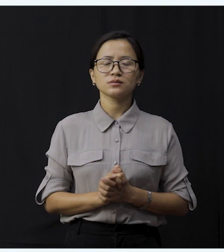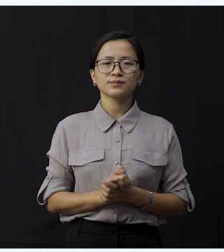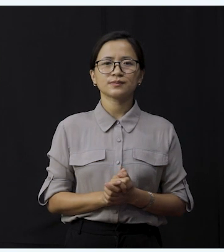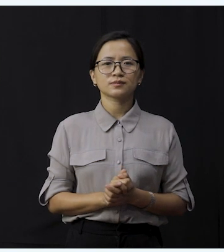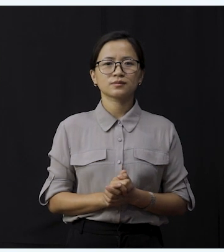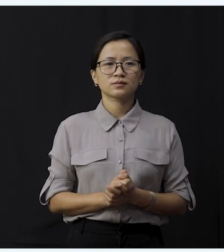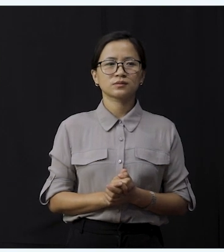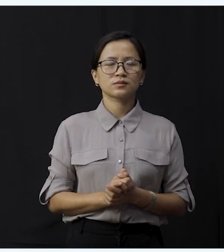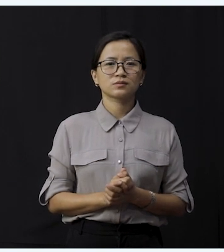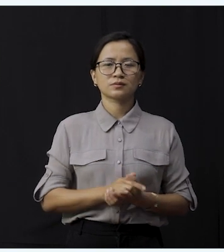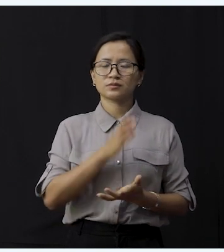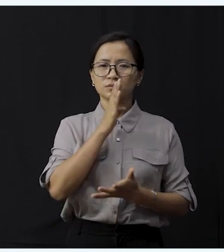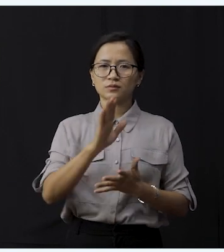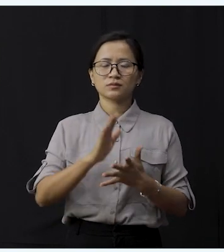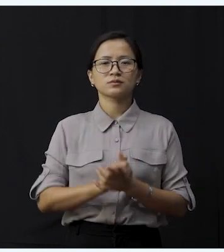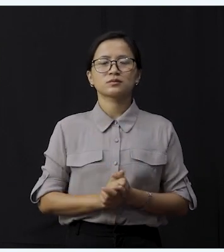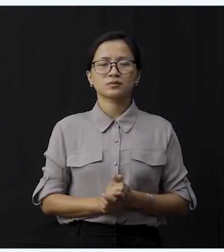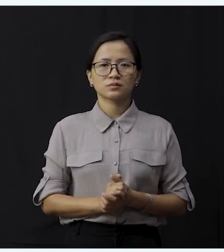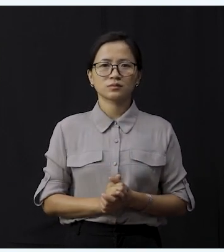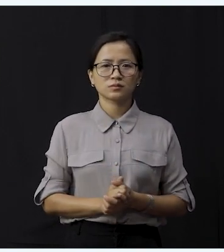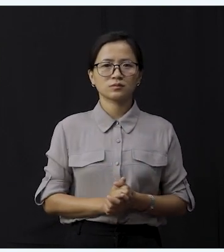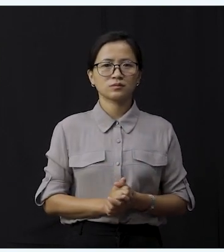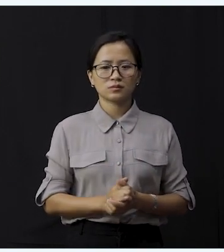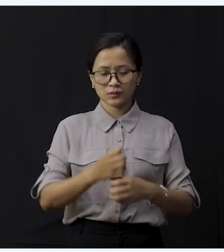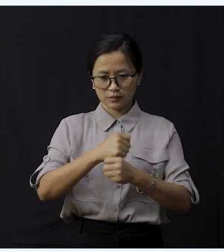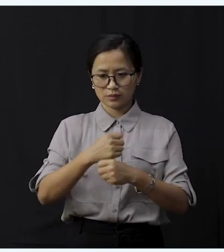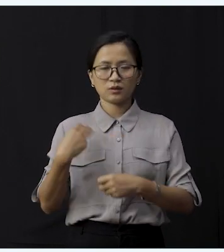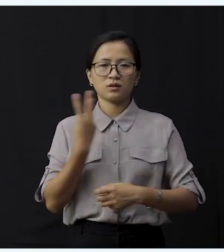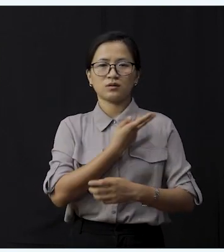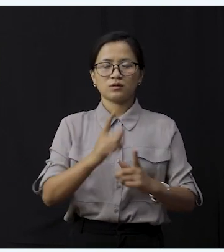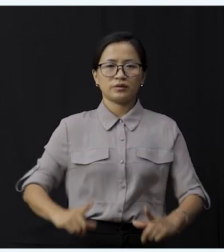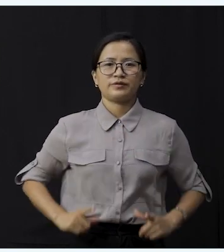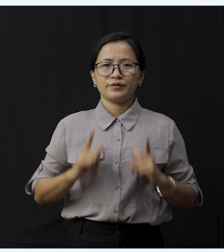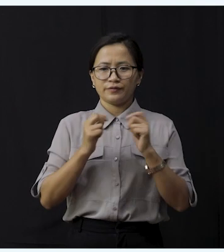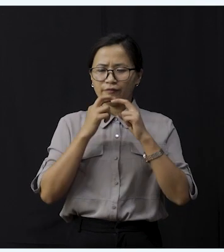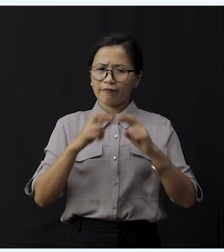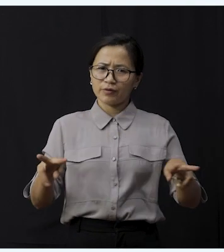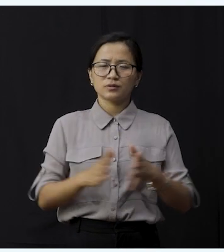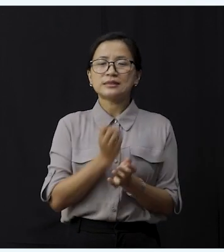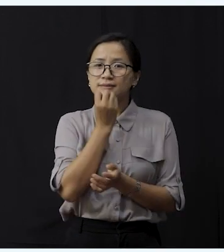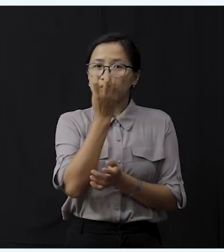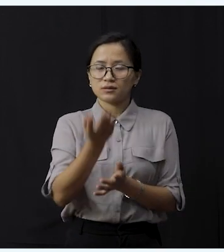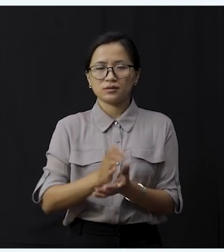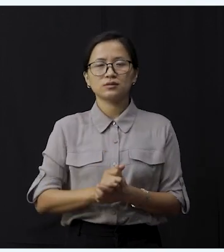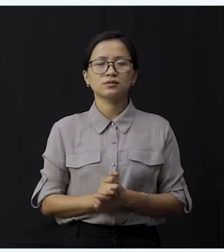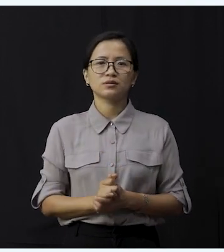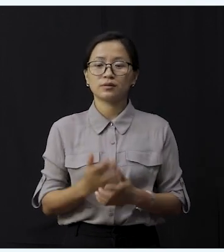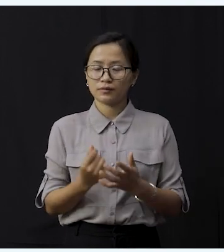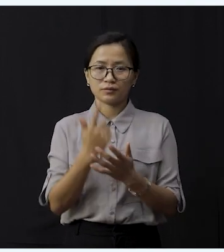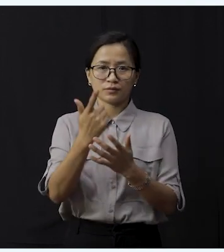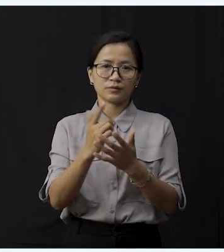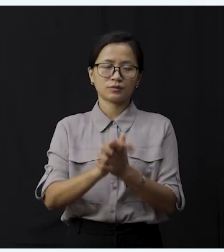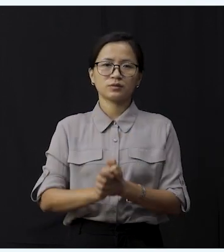is very important because it makes our life very easy. It makes our life richer. It makes